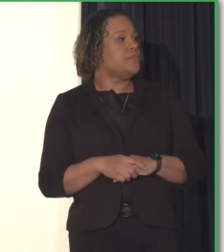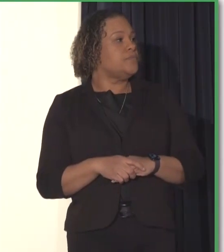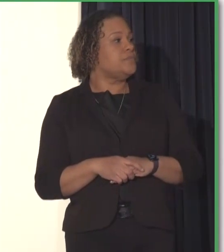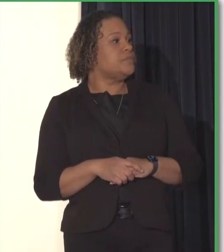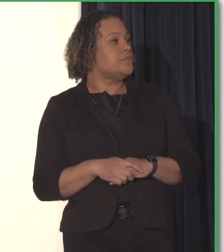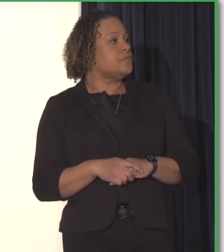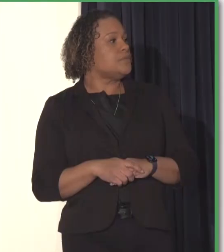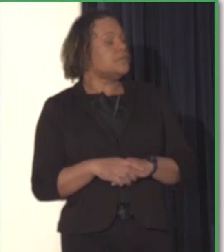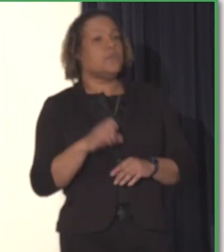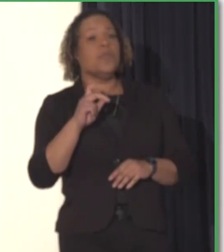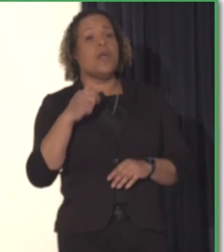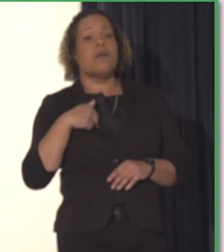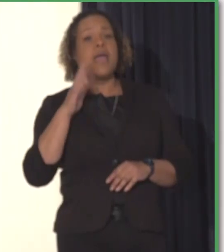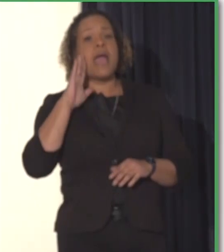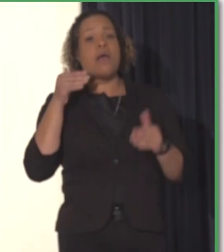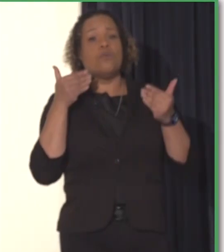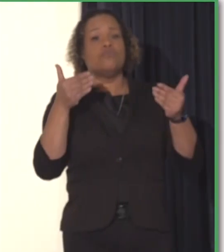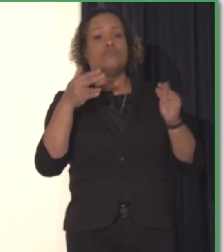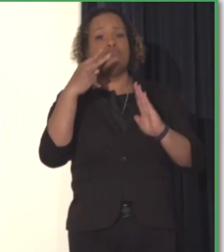I will read it then.